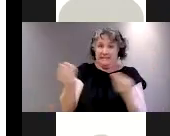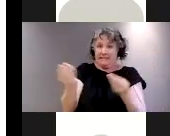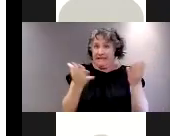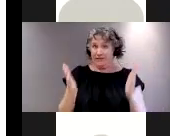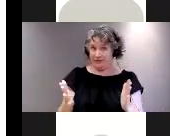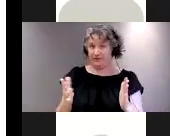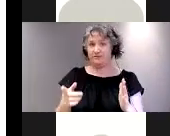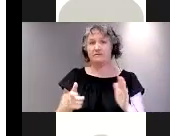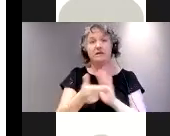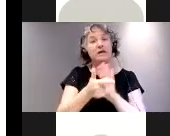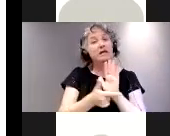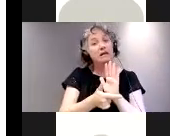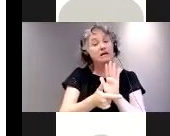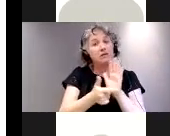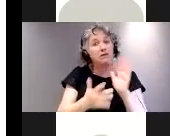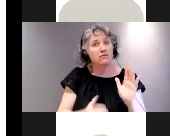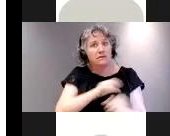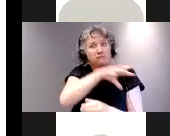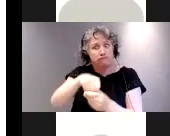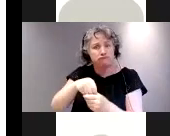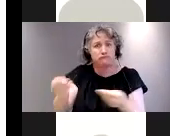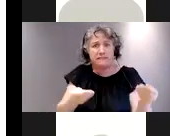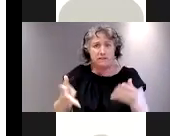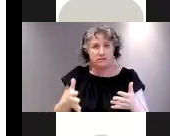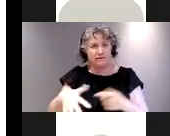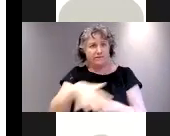participate in mediation. We provide that safe and confidential